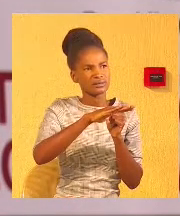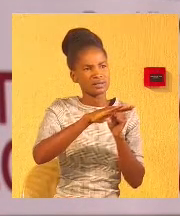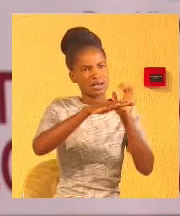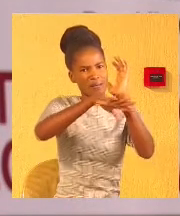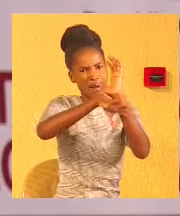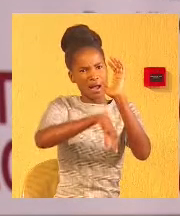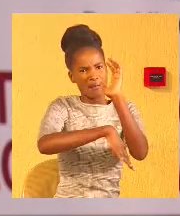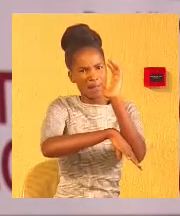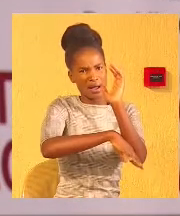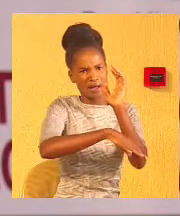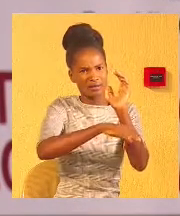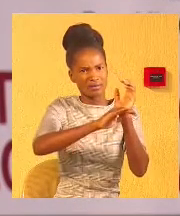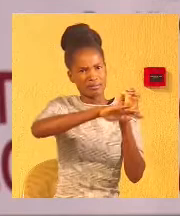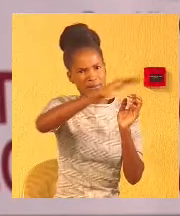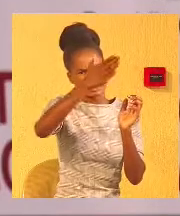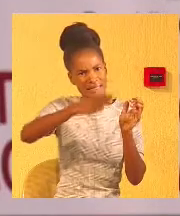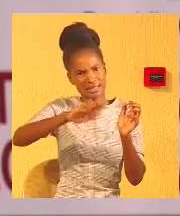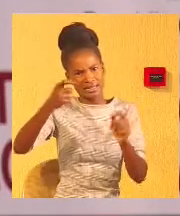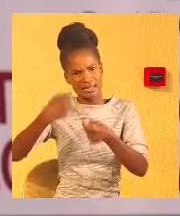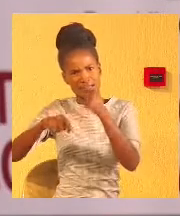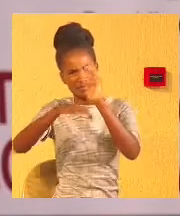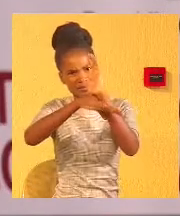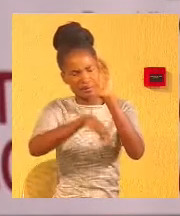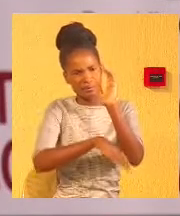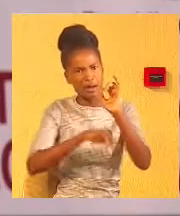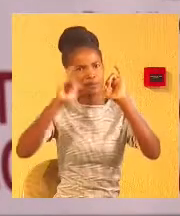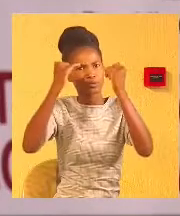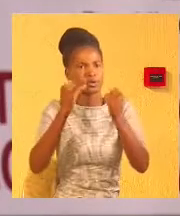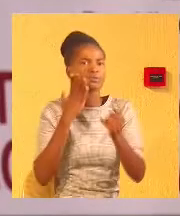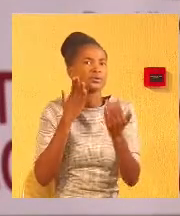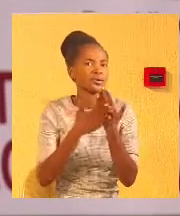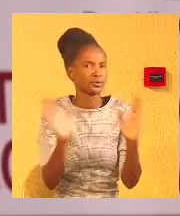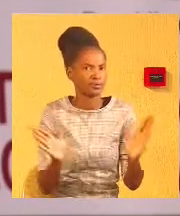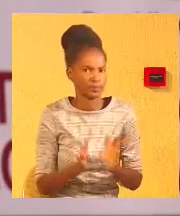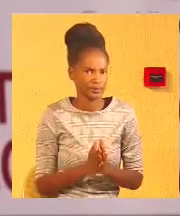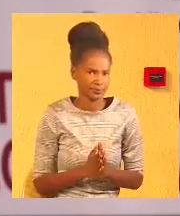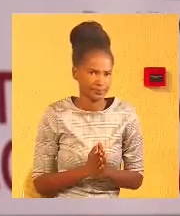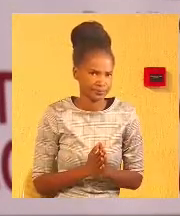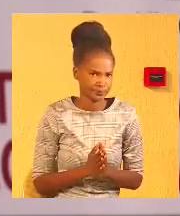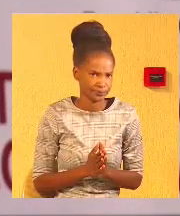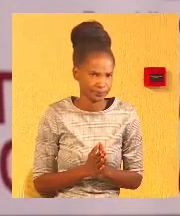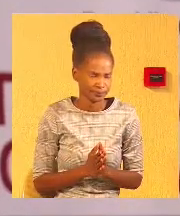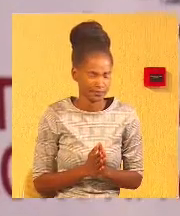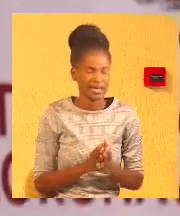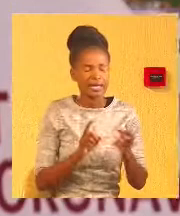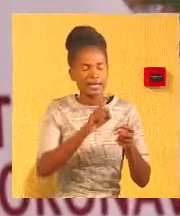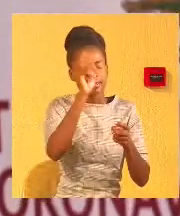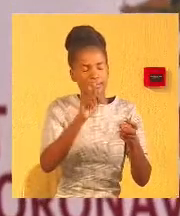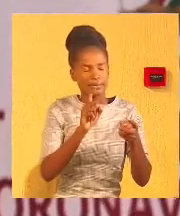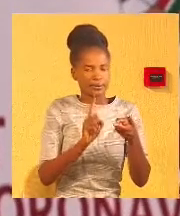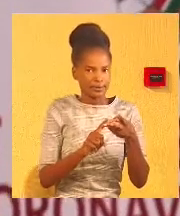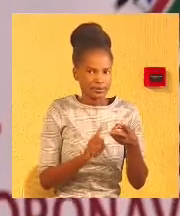vegetables? okay. That is clear. Thank you very much. And the second one, When is the